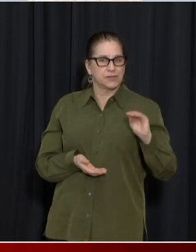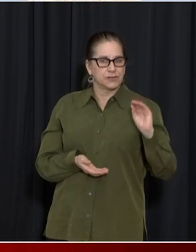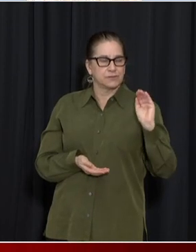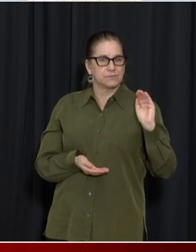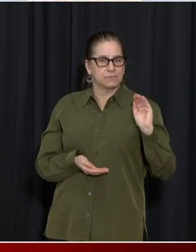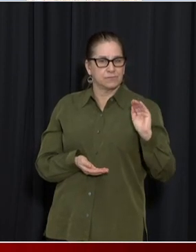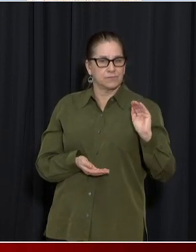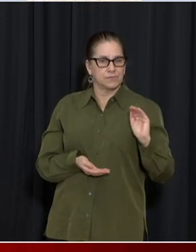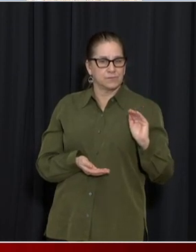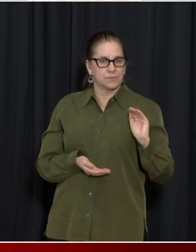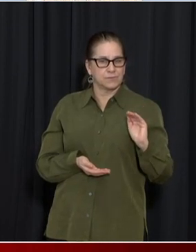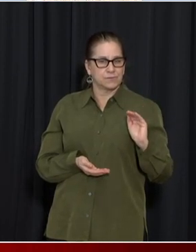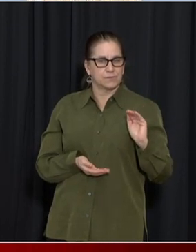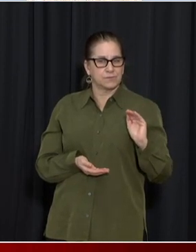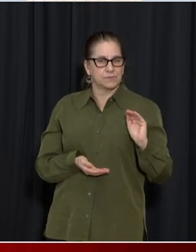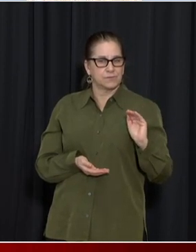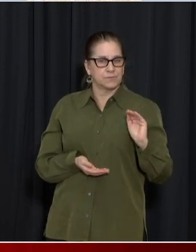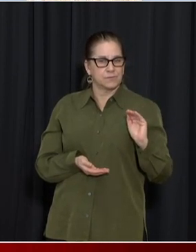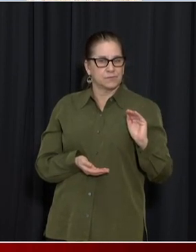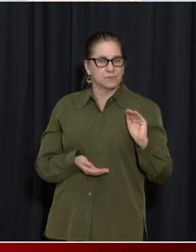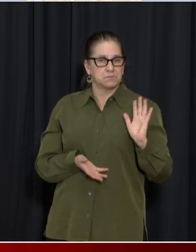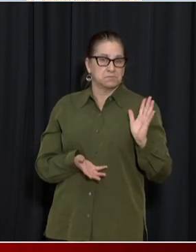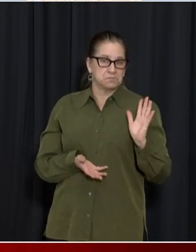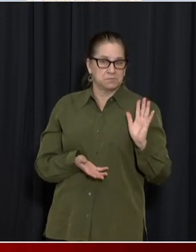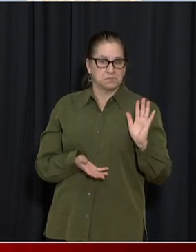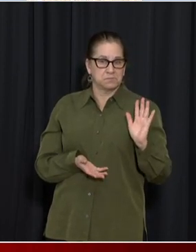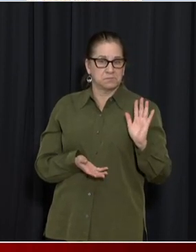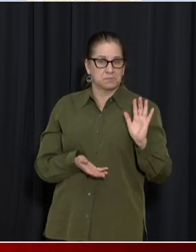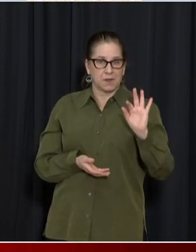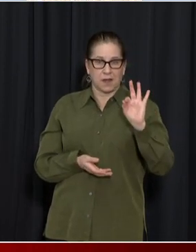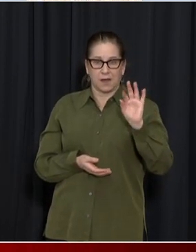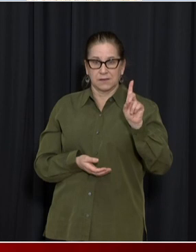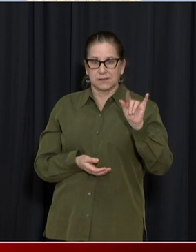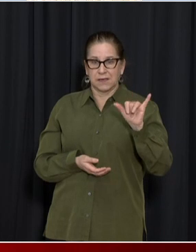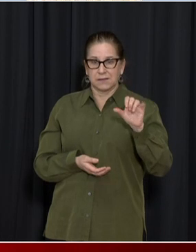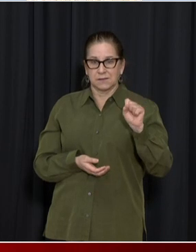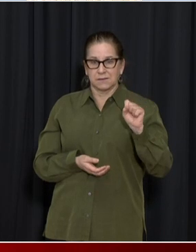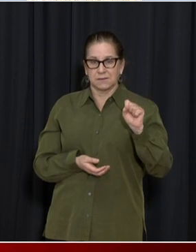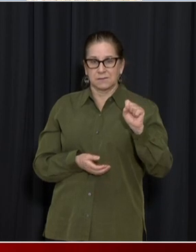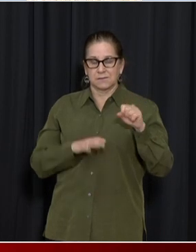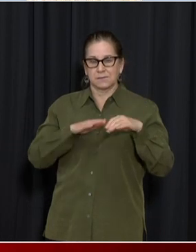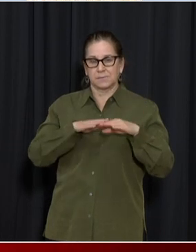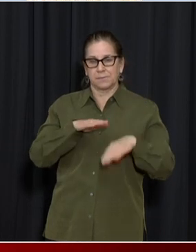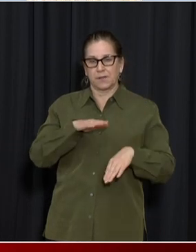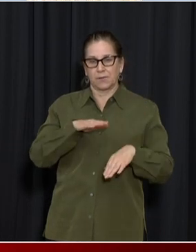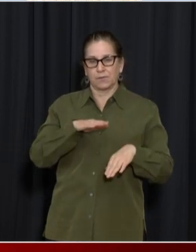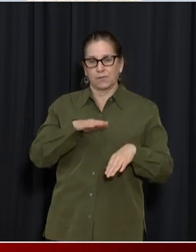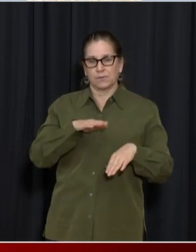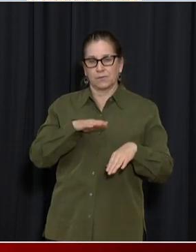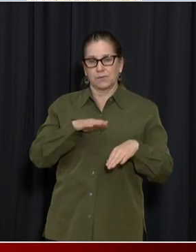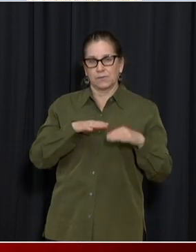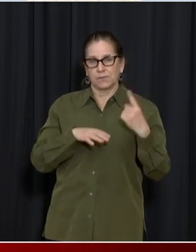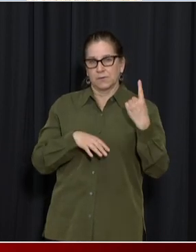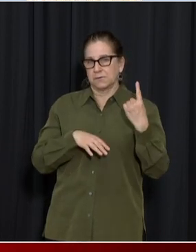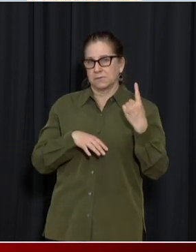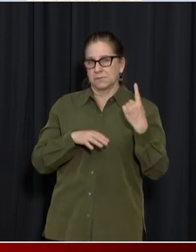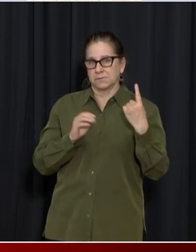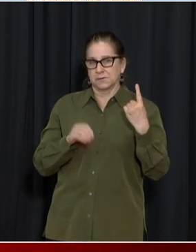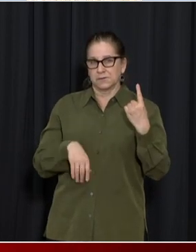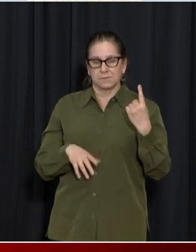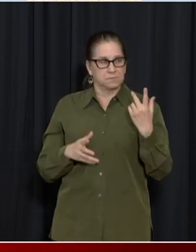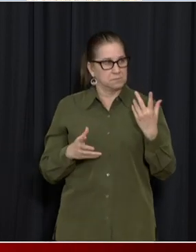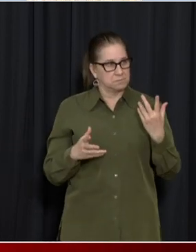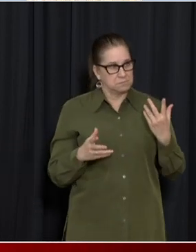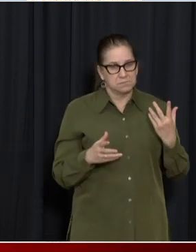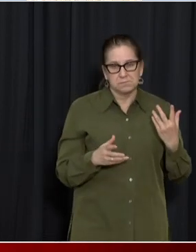days. We're at 9 days below 1. We're also very focused on our testing capacity,